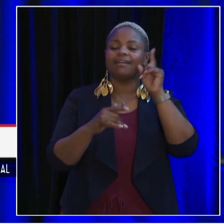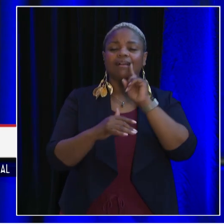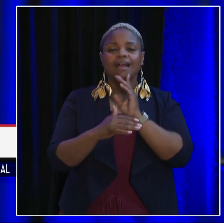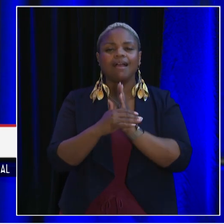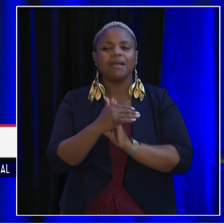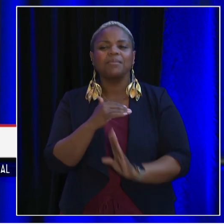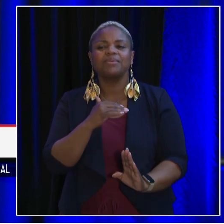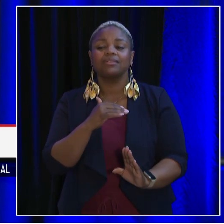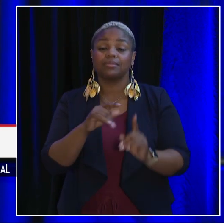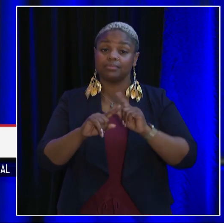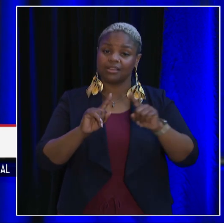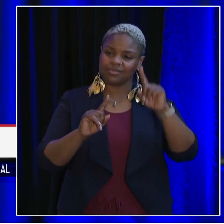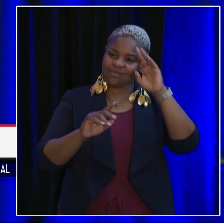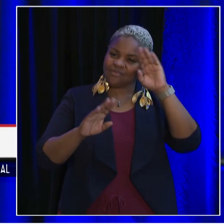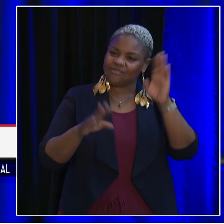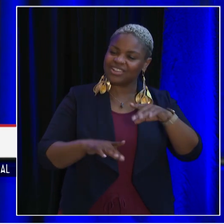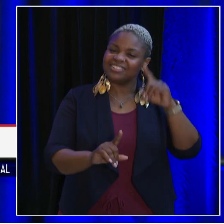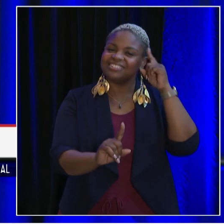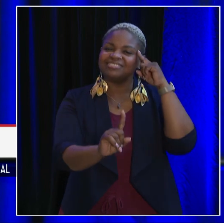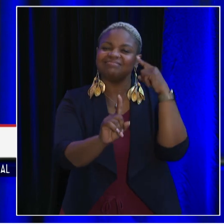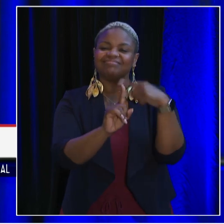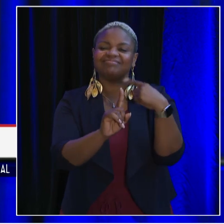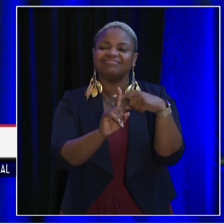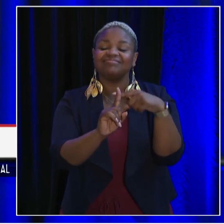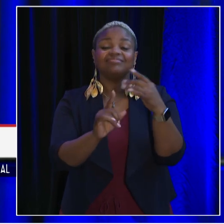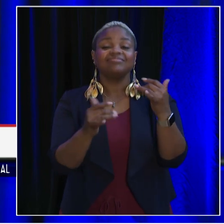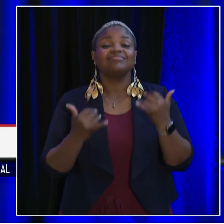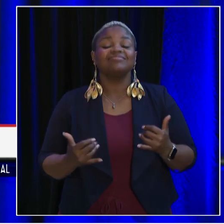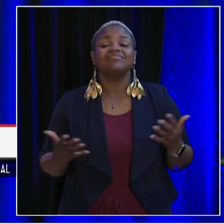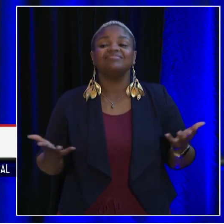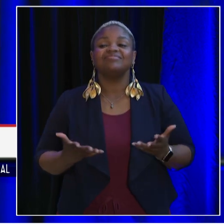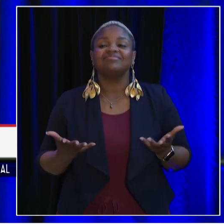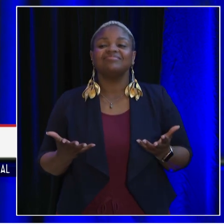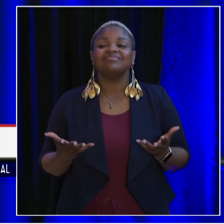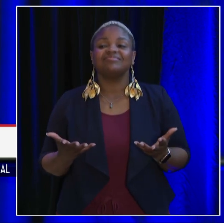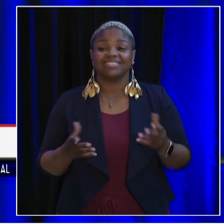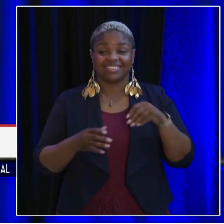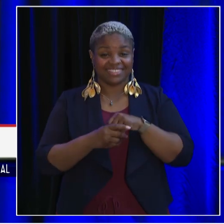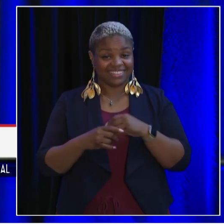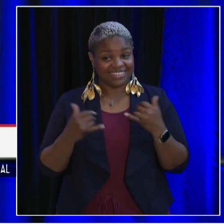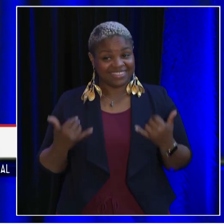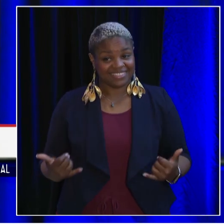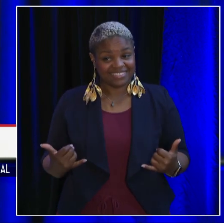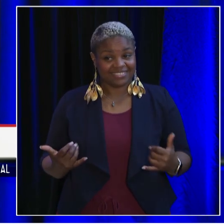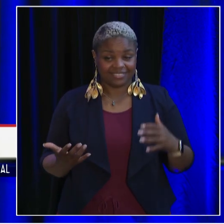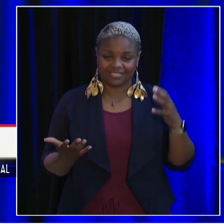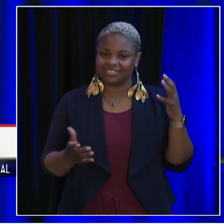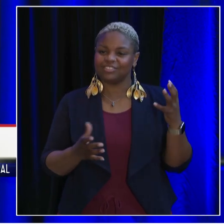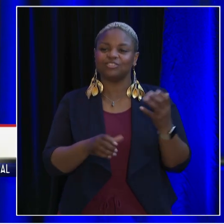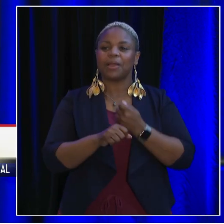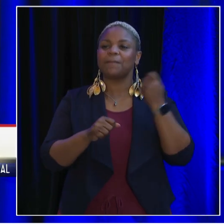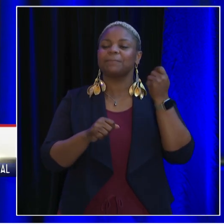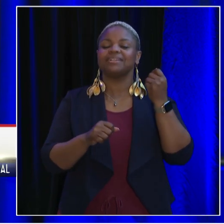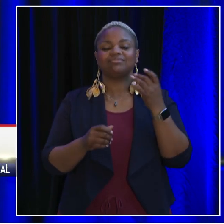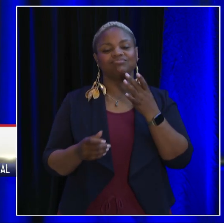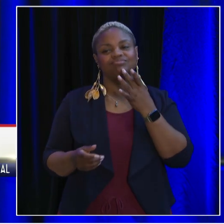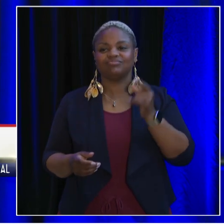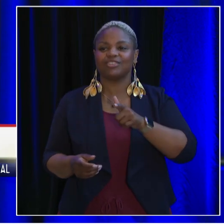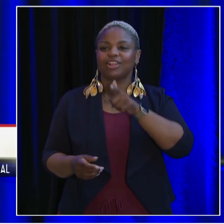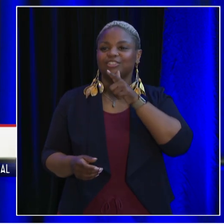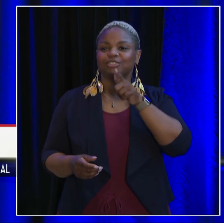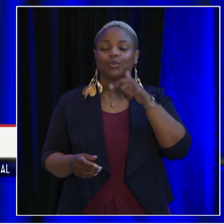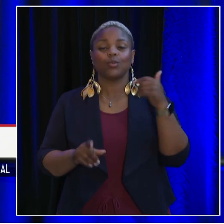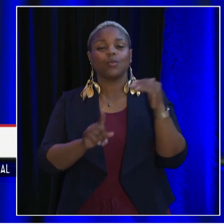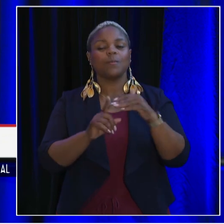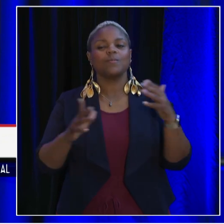yet hopeful. On this day, and in this Champions Luncheon, we are reminded of the power